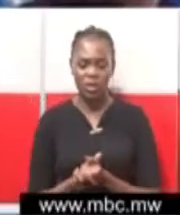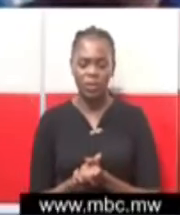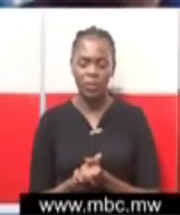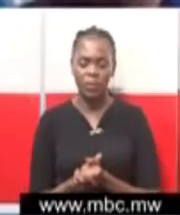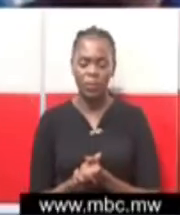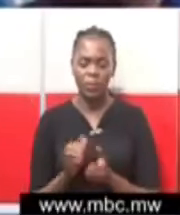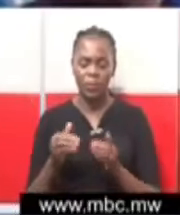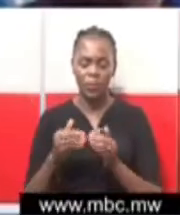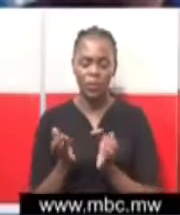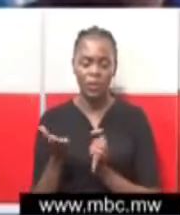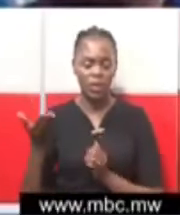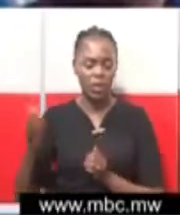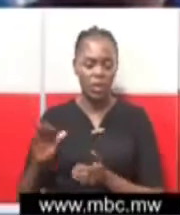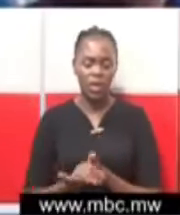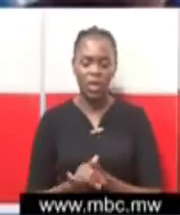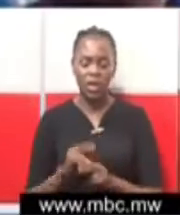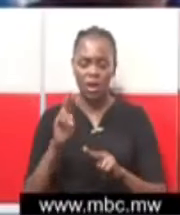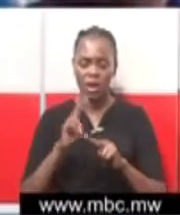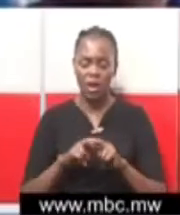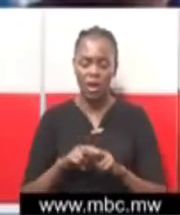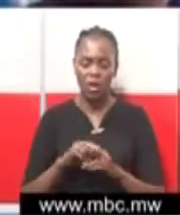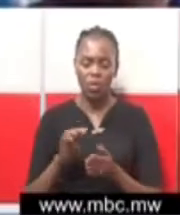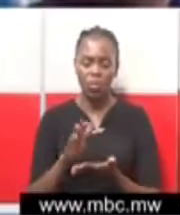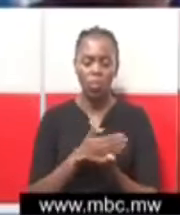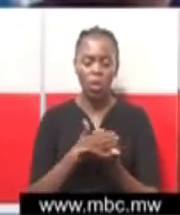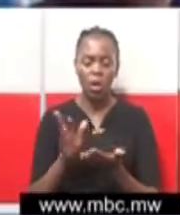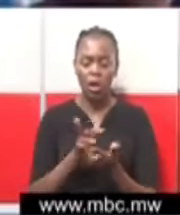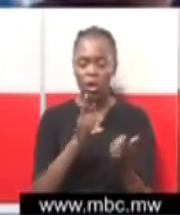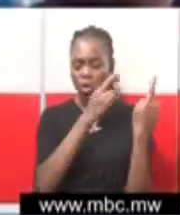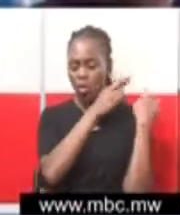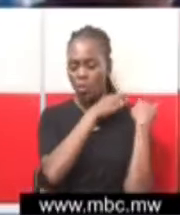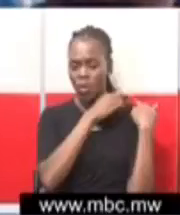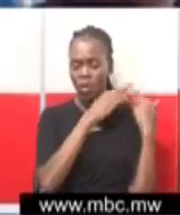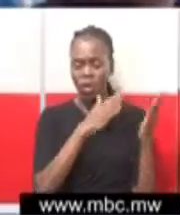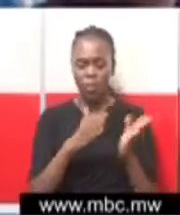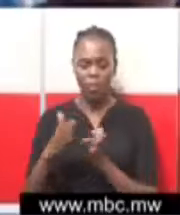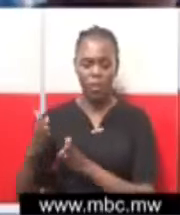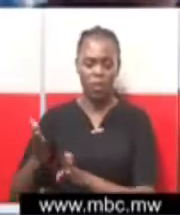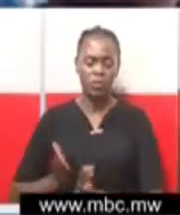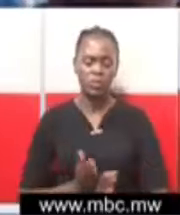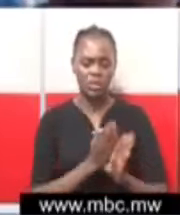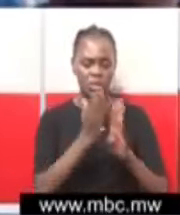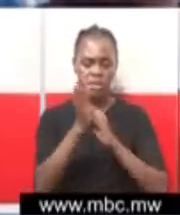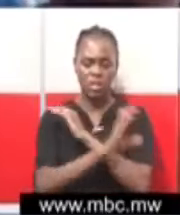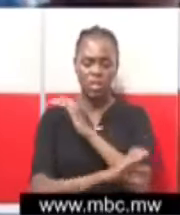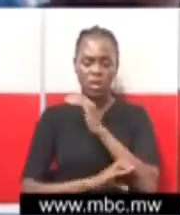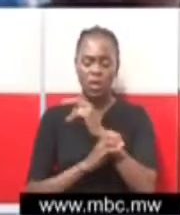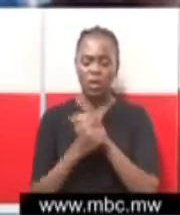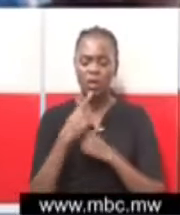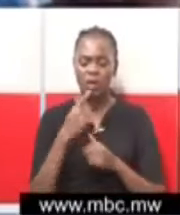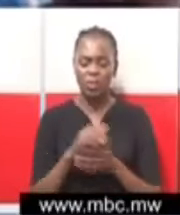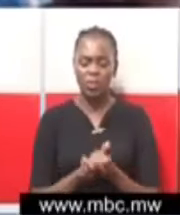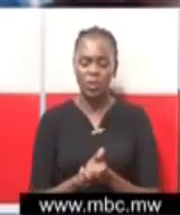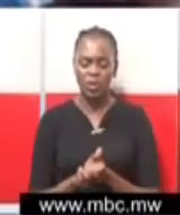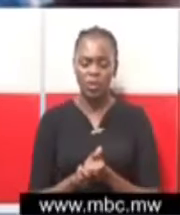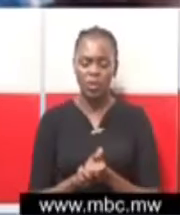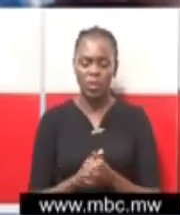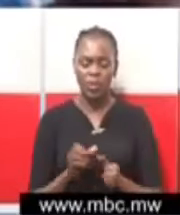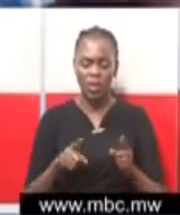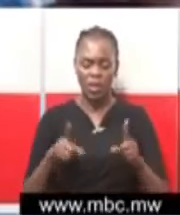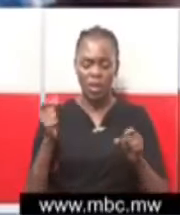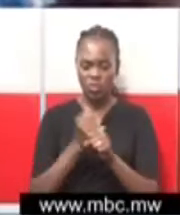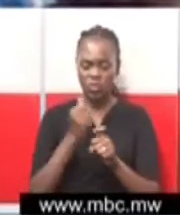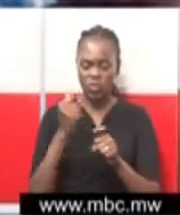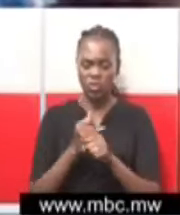Committee adopted an equal distribution of positions among regions in the National Governing Council that saved office from 2018